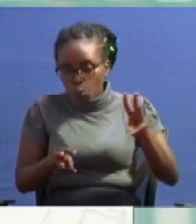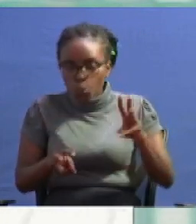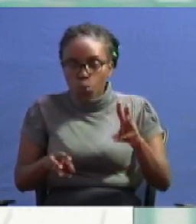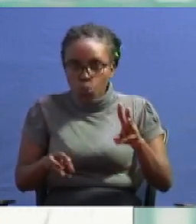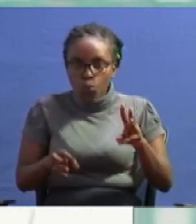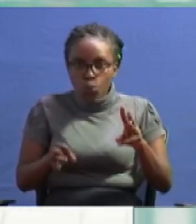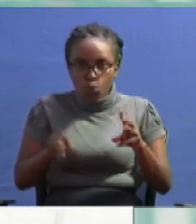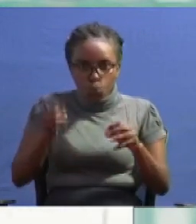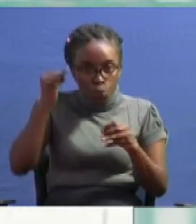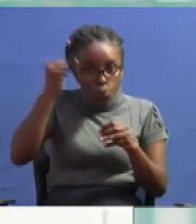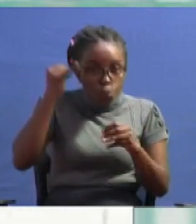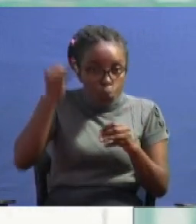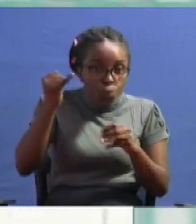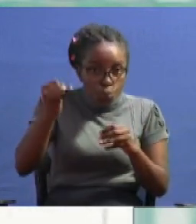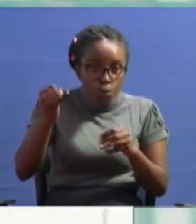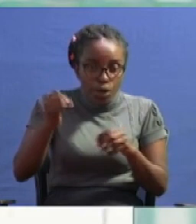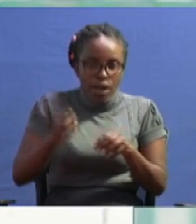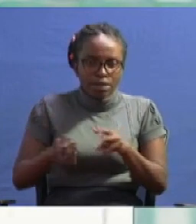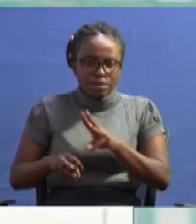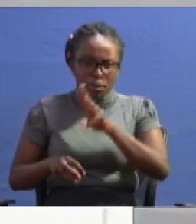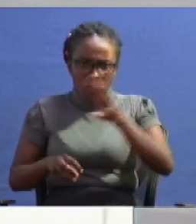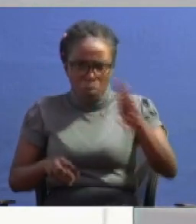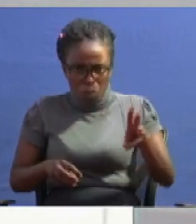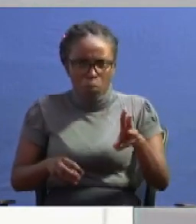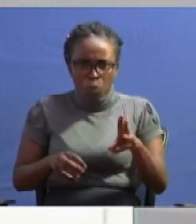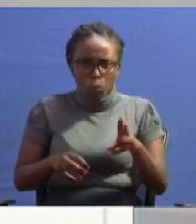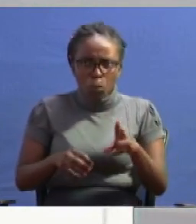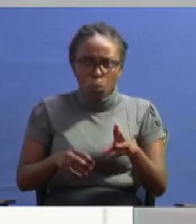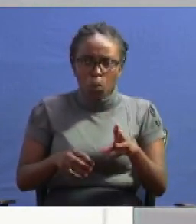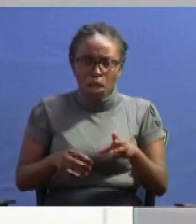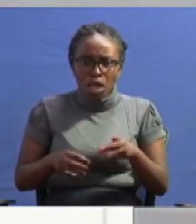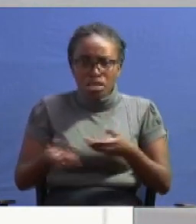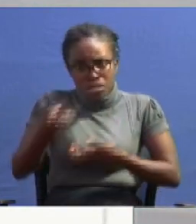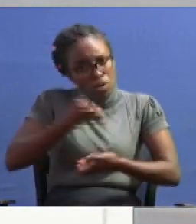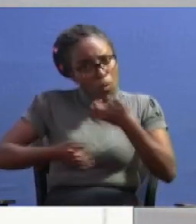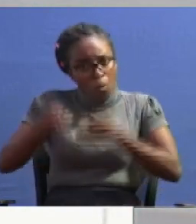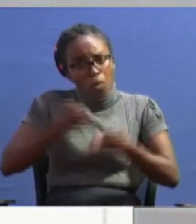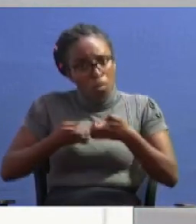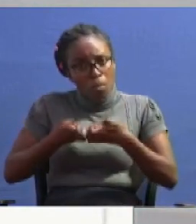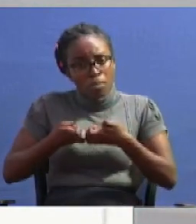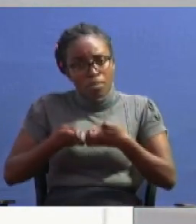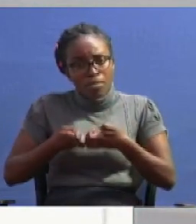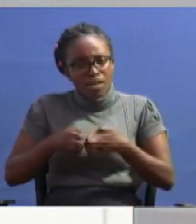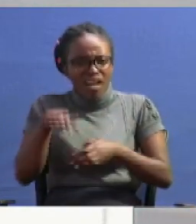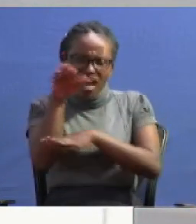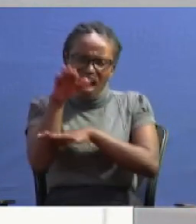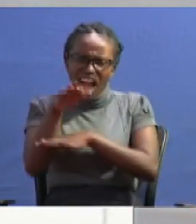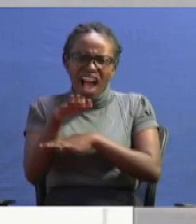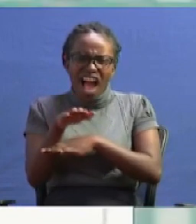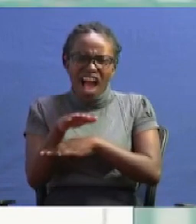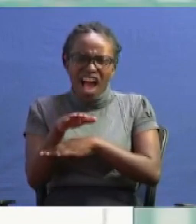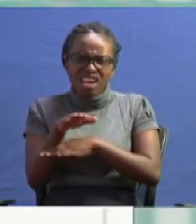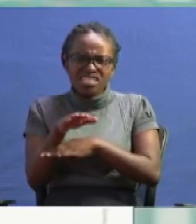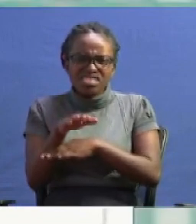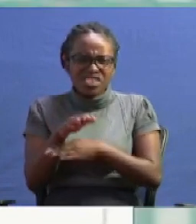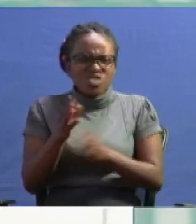controlled basically by the West. All right. So when we are taxing, we have to ask ourselves: Are we developing